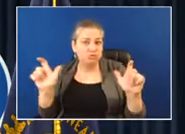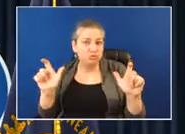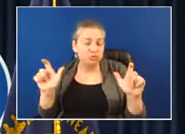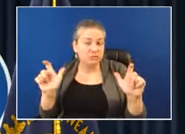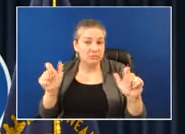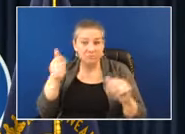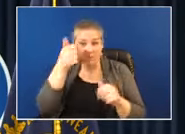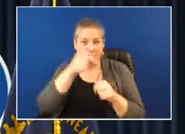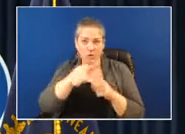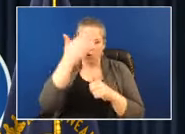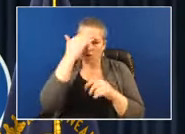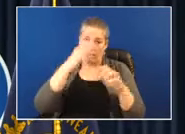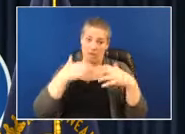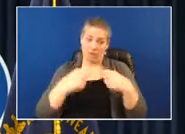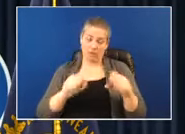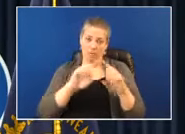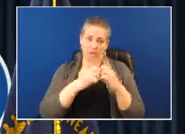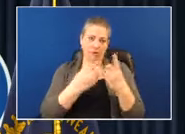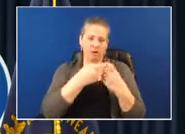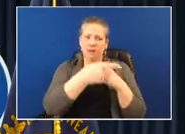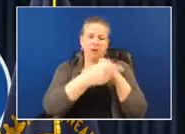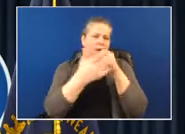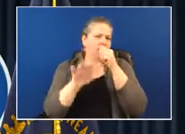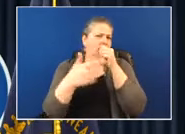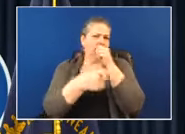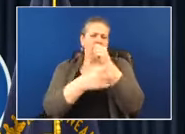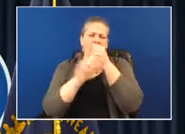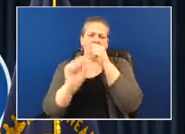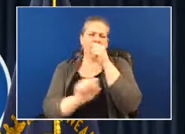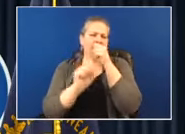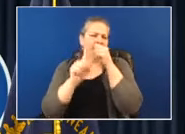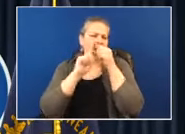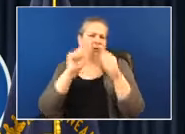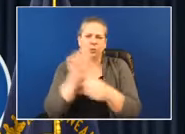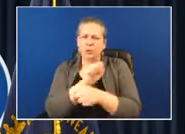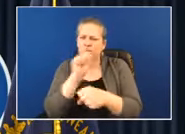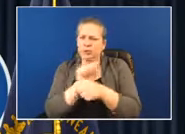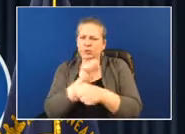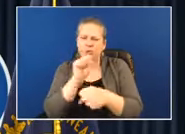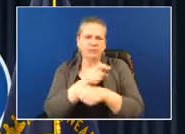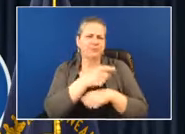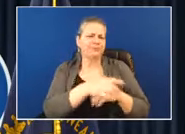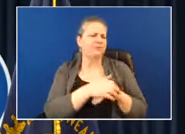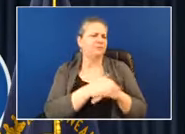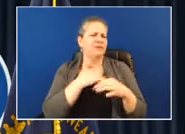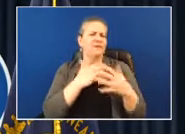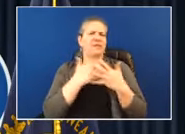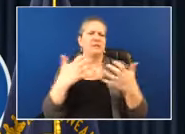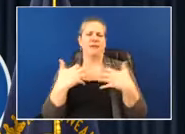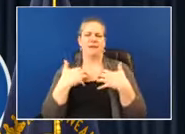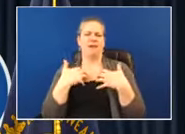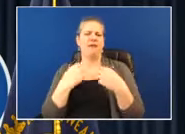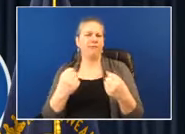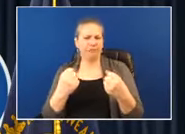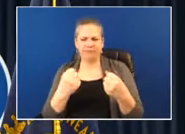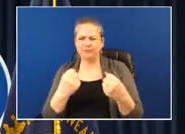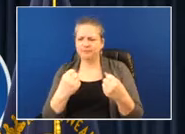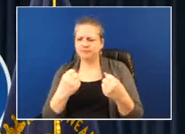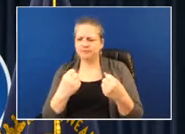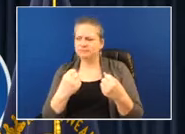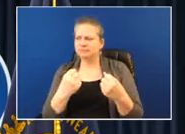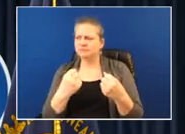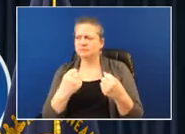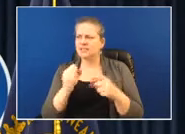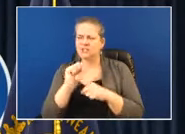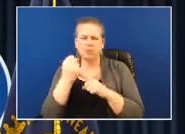know this, do so much work. And there's so many other health factors and conditions and